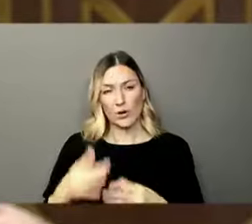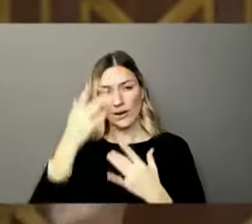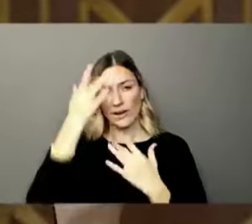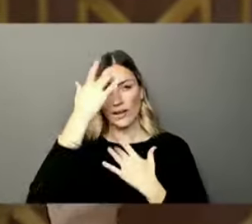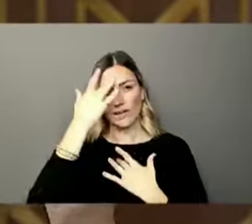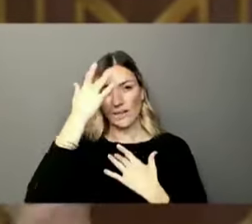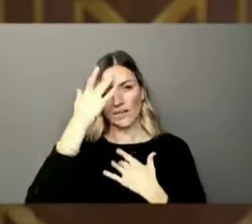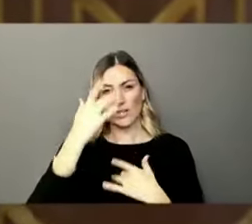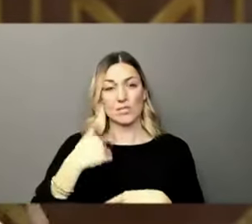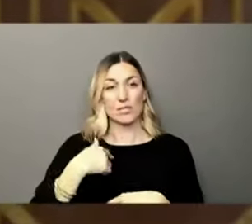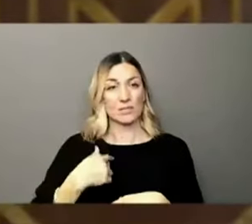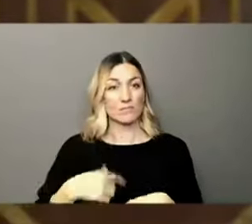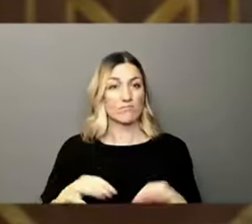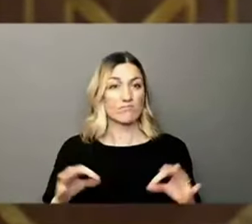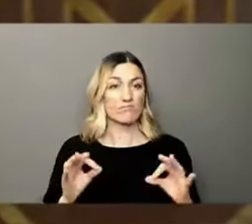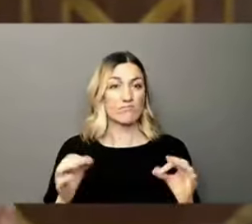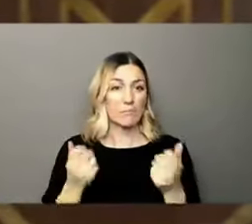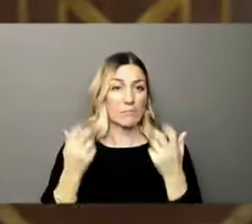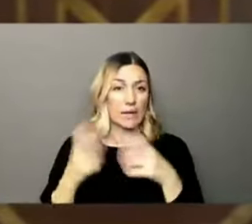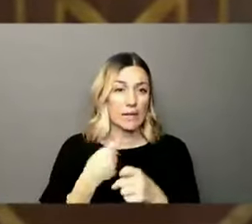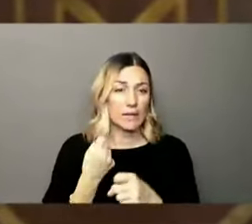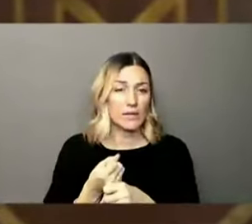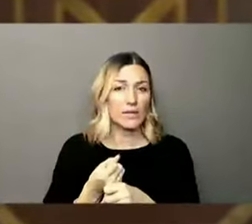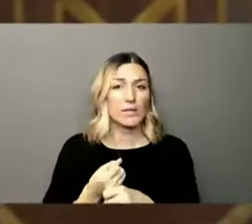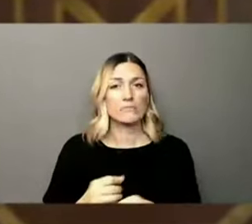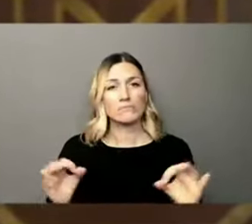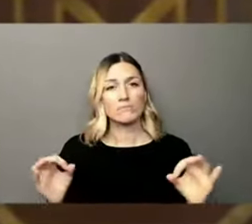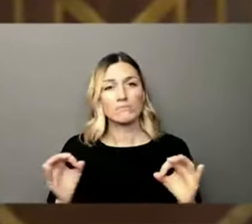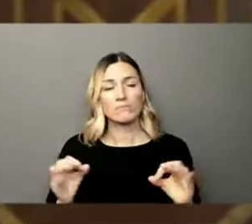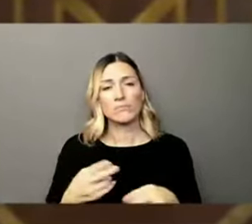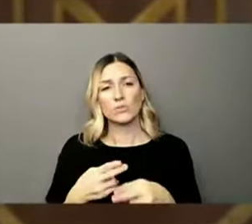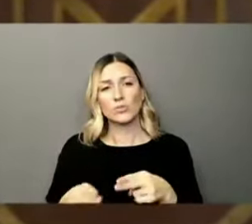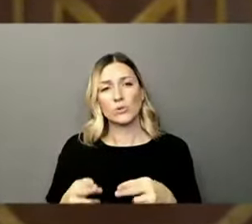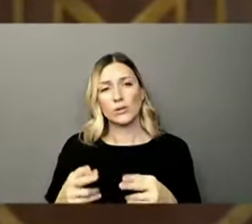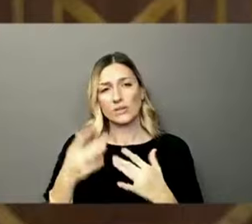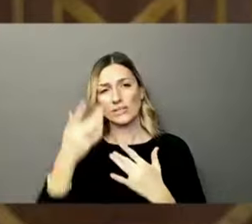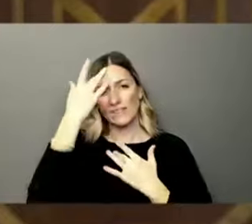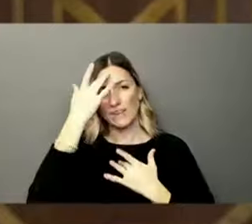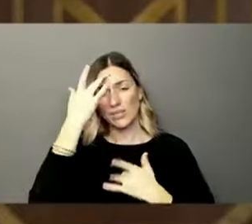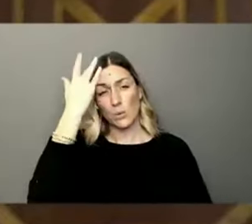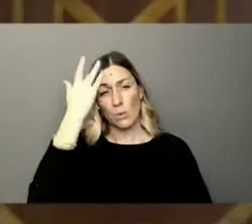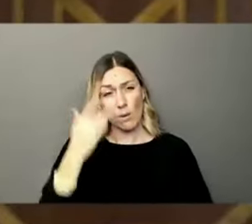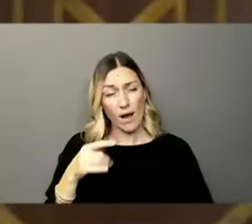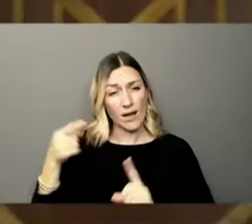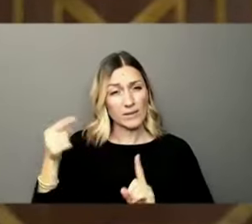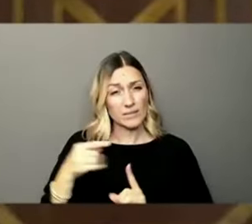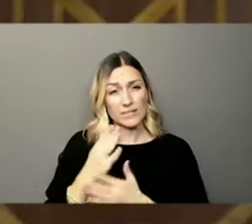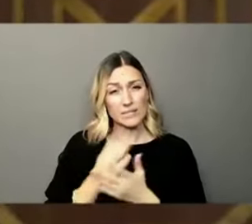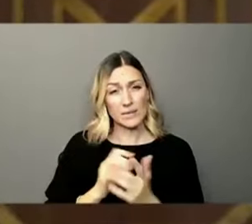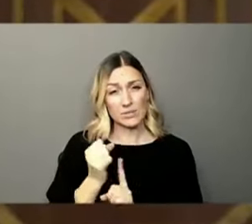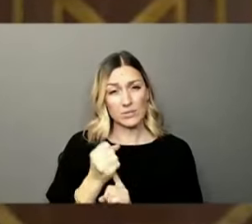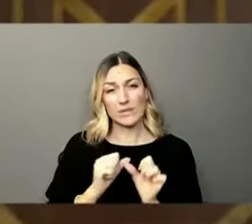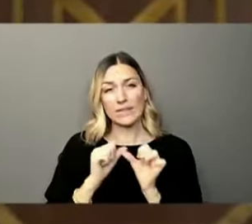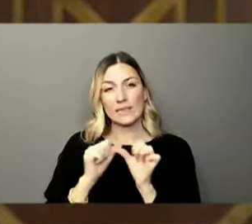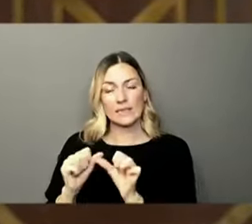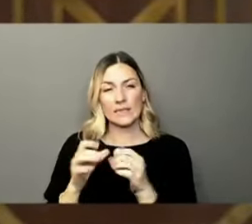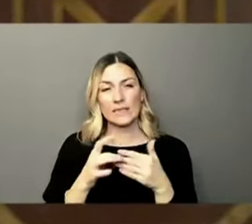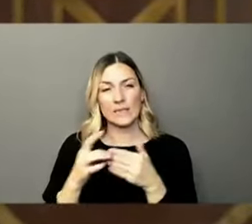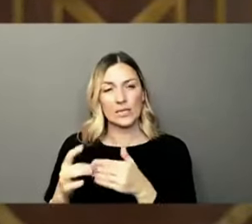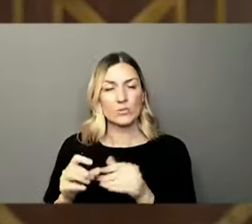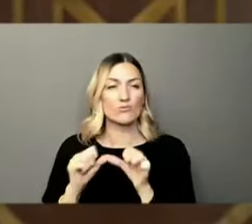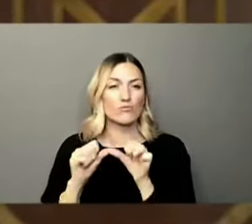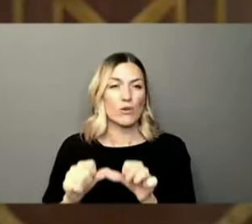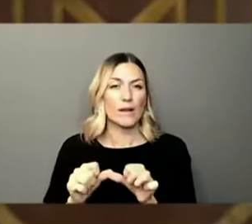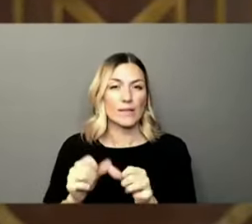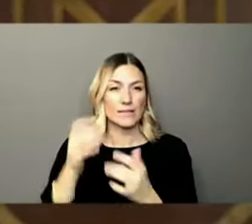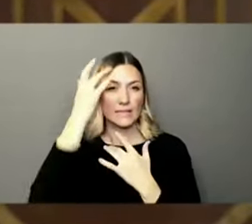trivialized for centuries we trivialized acute infections, why acute infections in some cases lead to chronic disease. I think this pandemic is telling us, it's